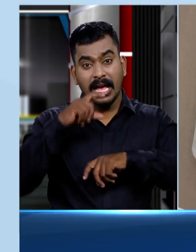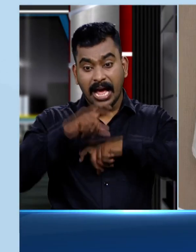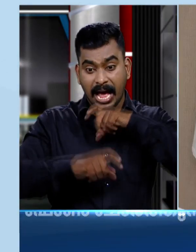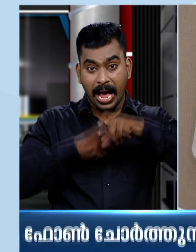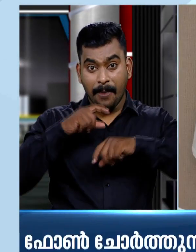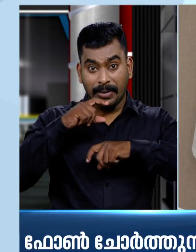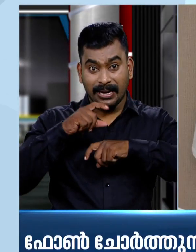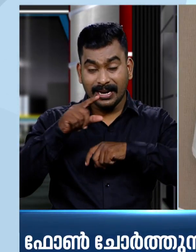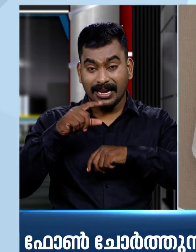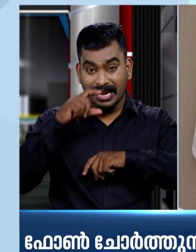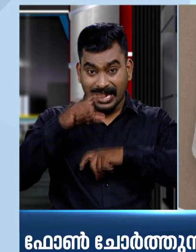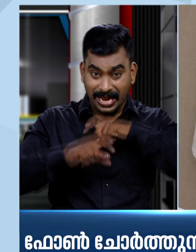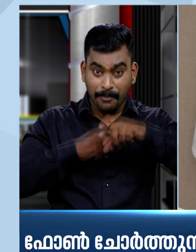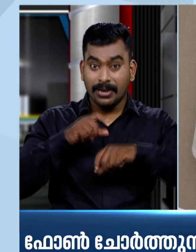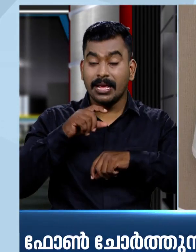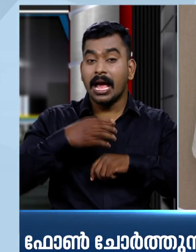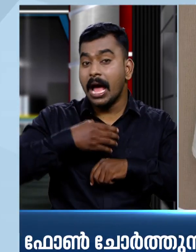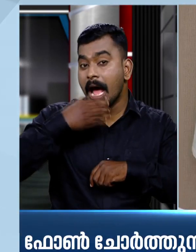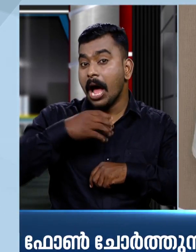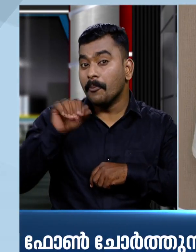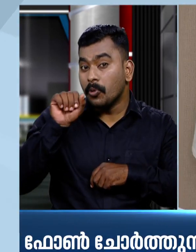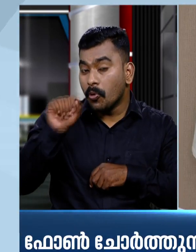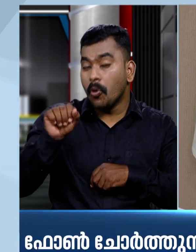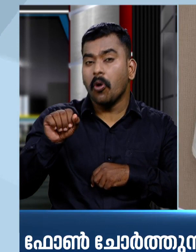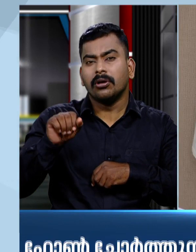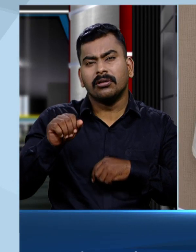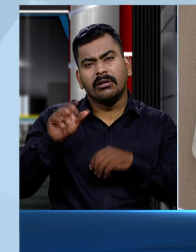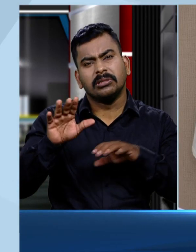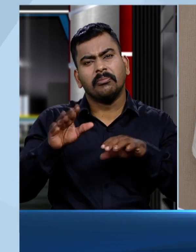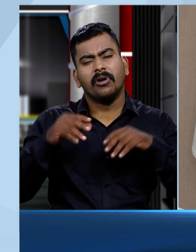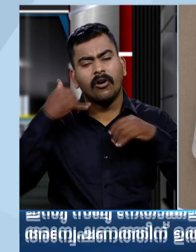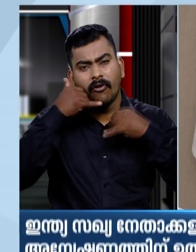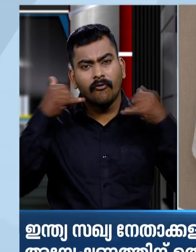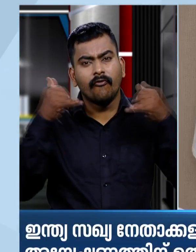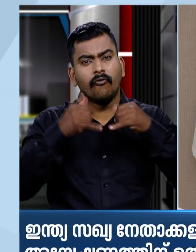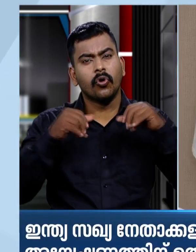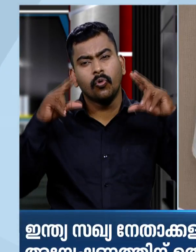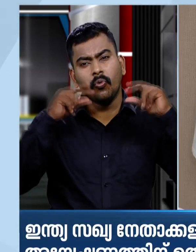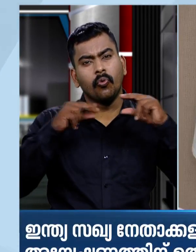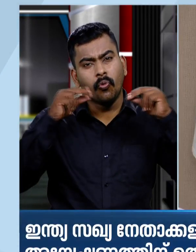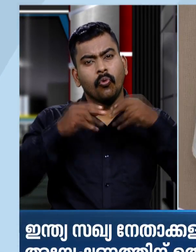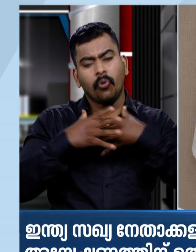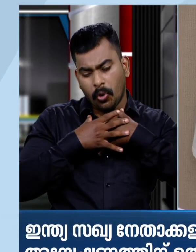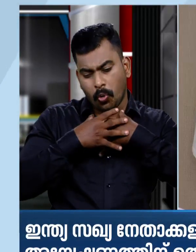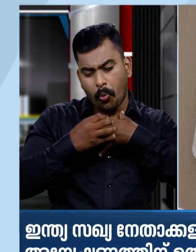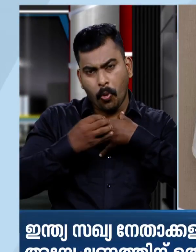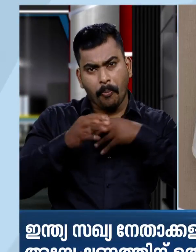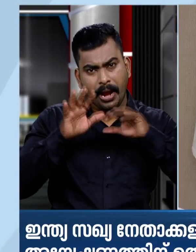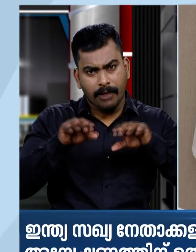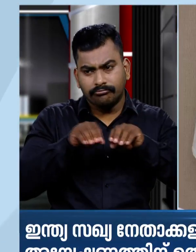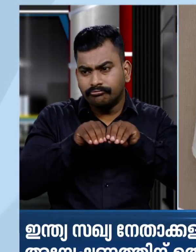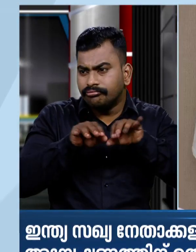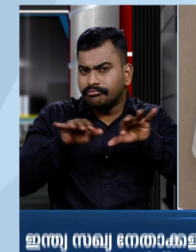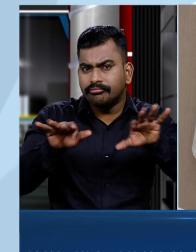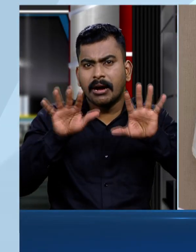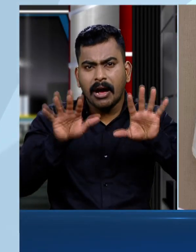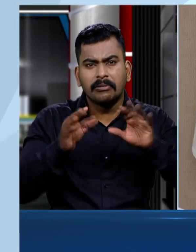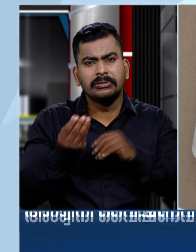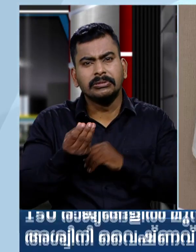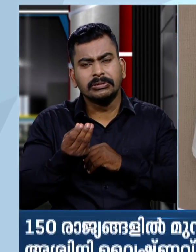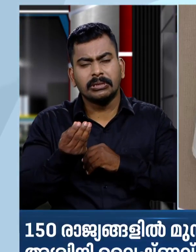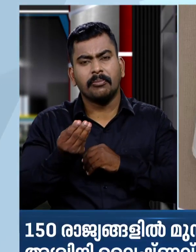their encryption system is of the highest possible order. They have also clarified and issued a statement